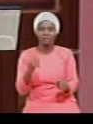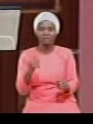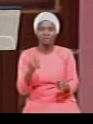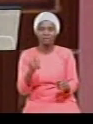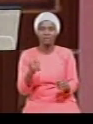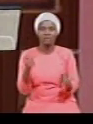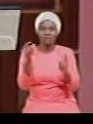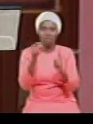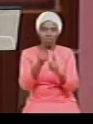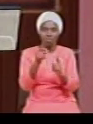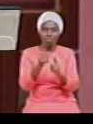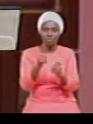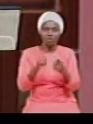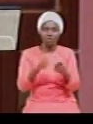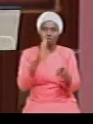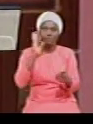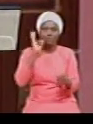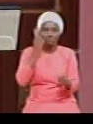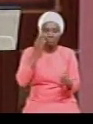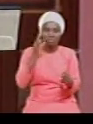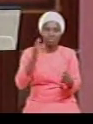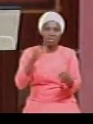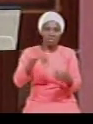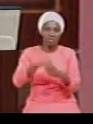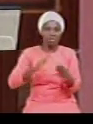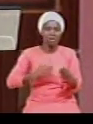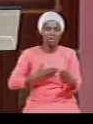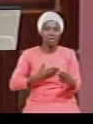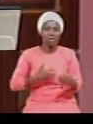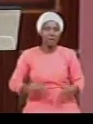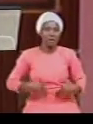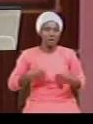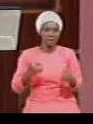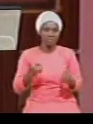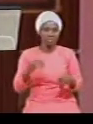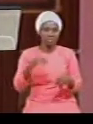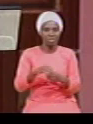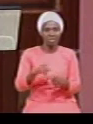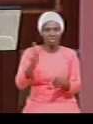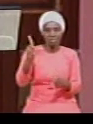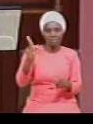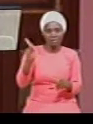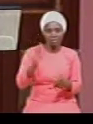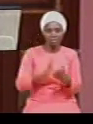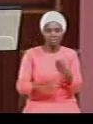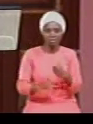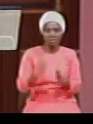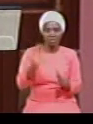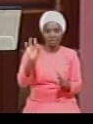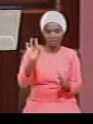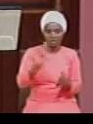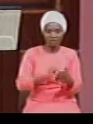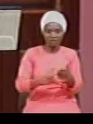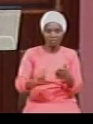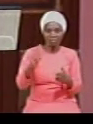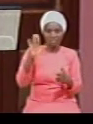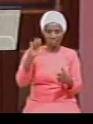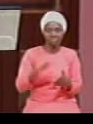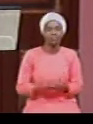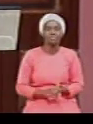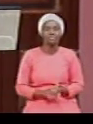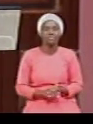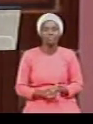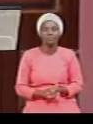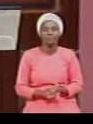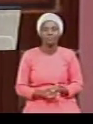be fruitful in our lives. Luke chapter 8, verse 15. Luke chapter 8.